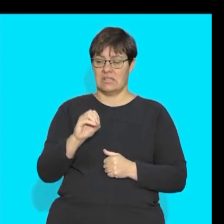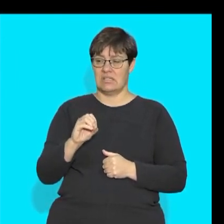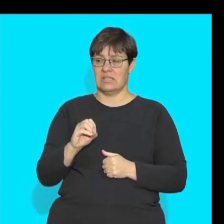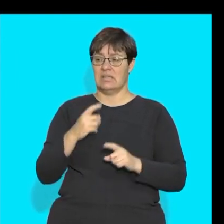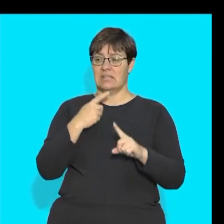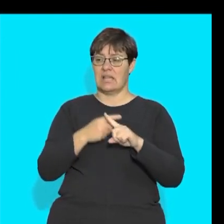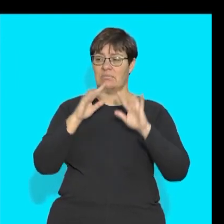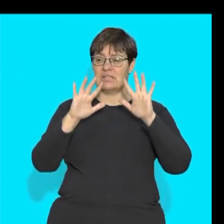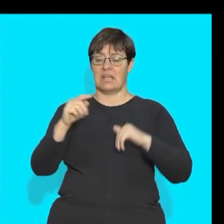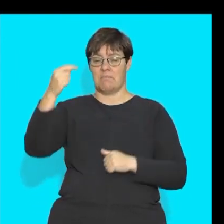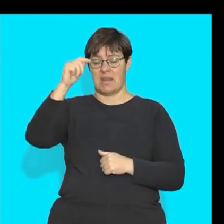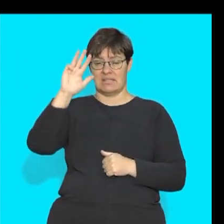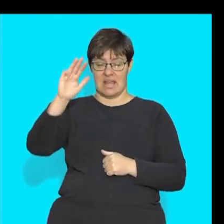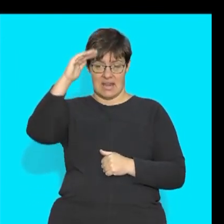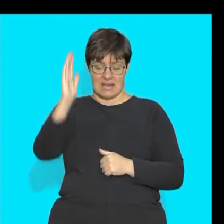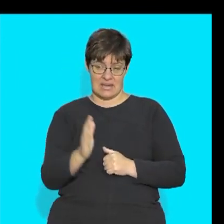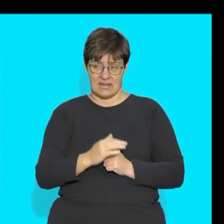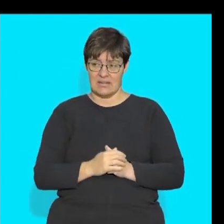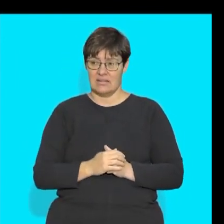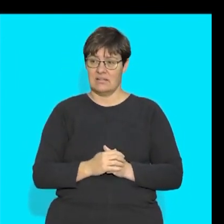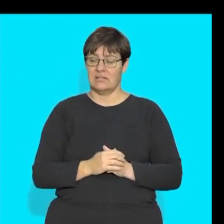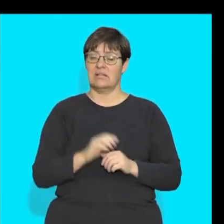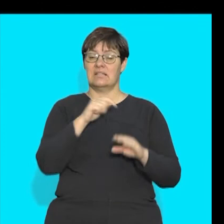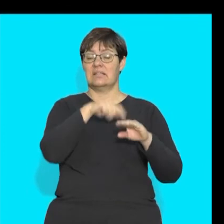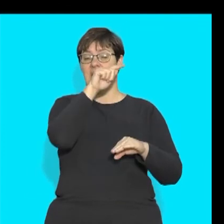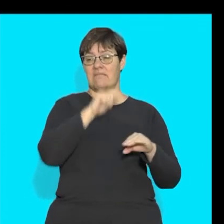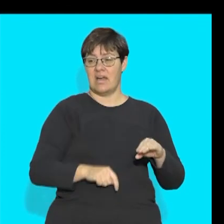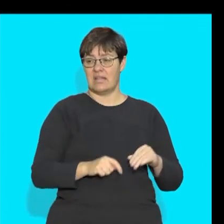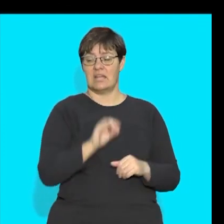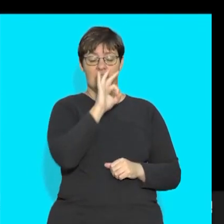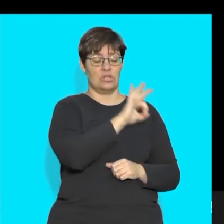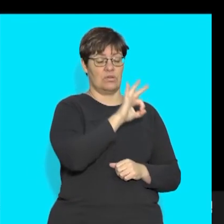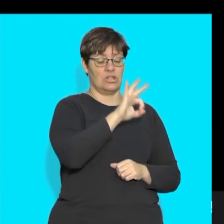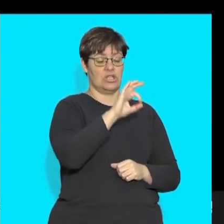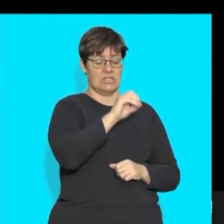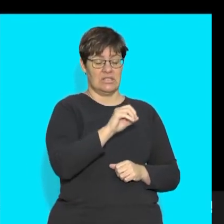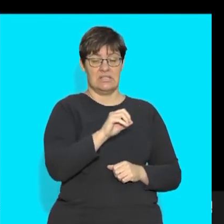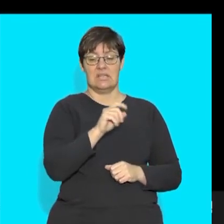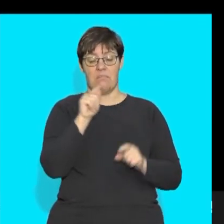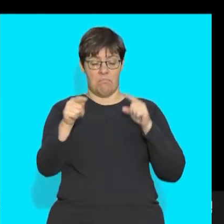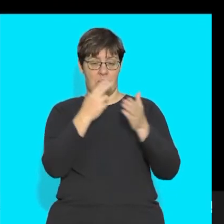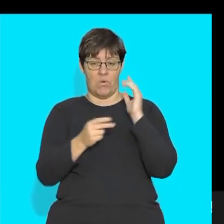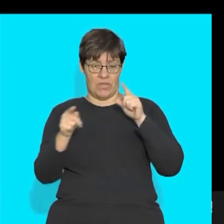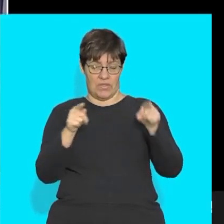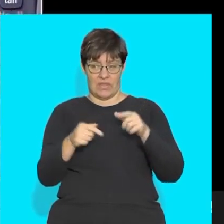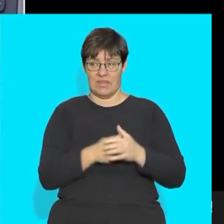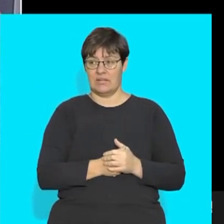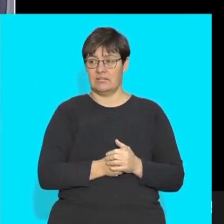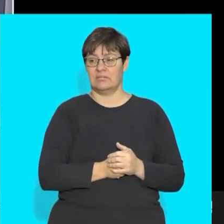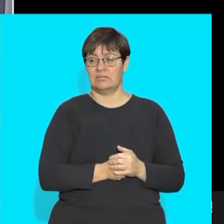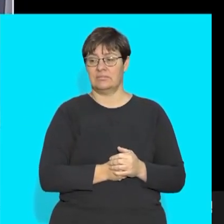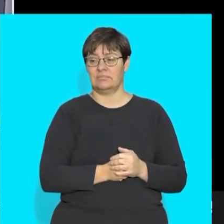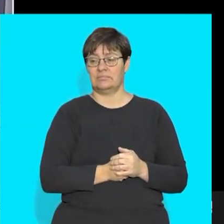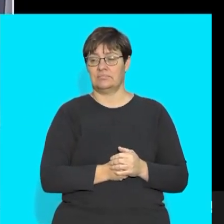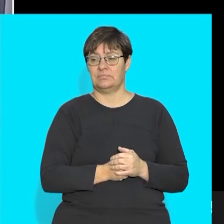times 10 to the minus 9. We're going to divide by 330 on both sides. Let's do it here so you can still